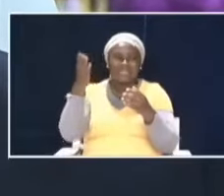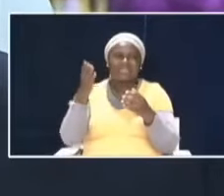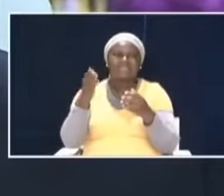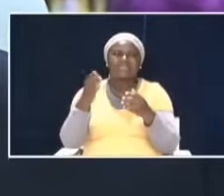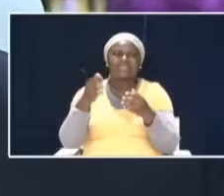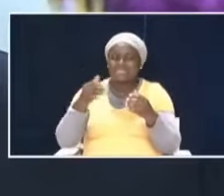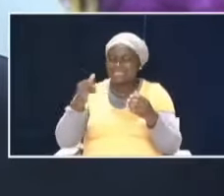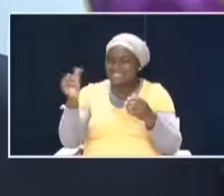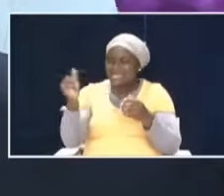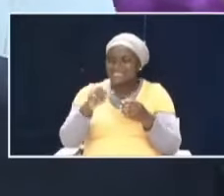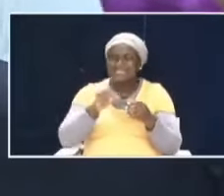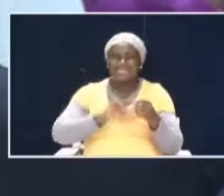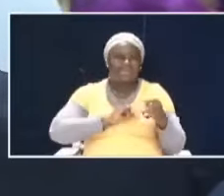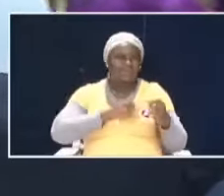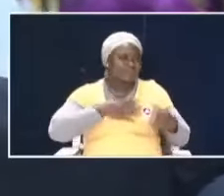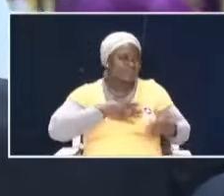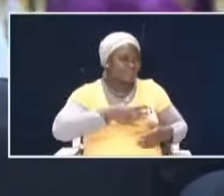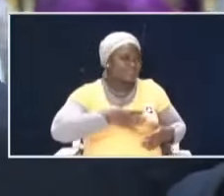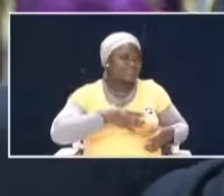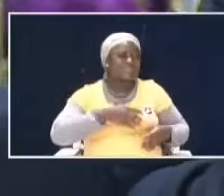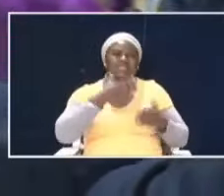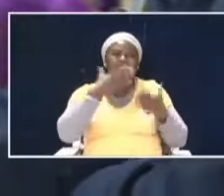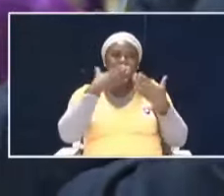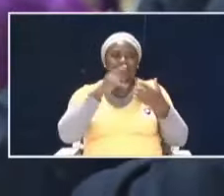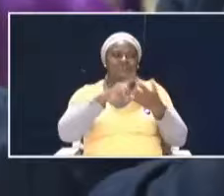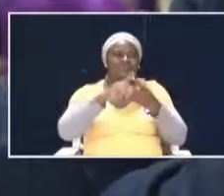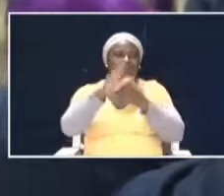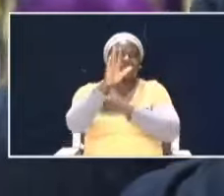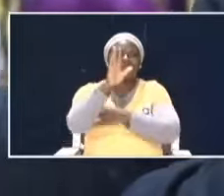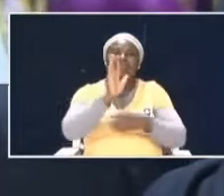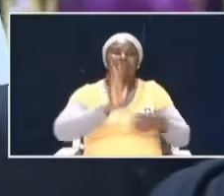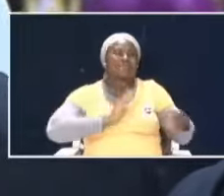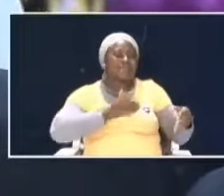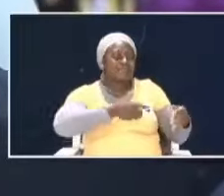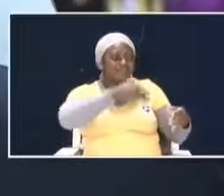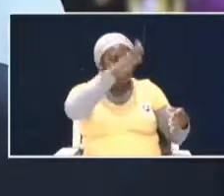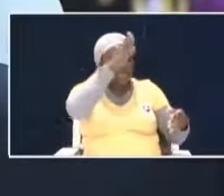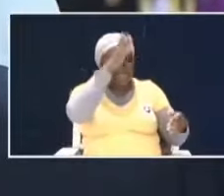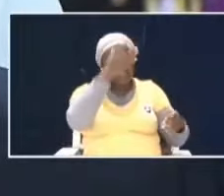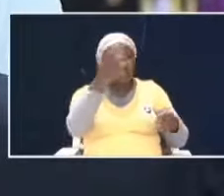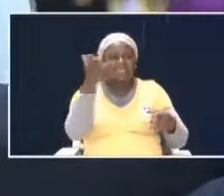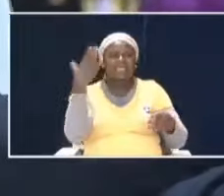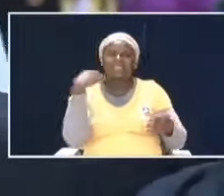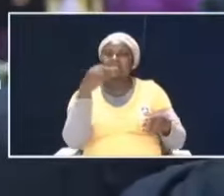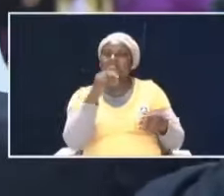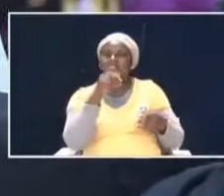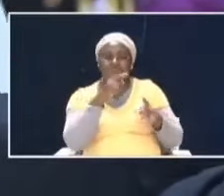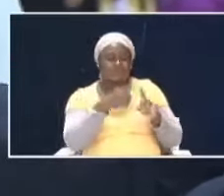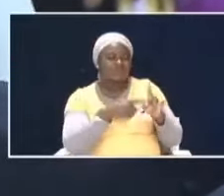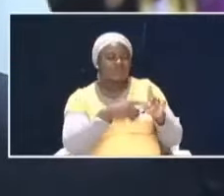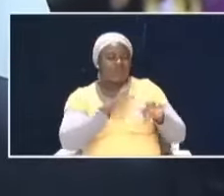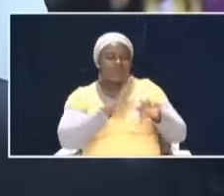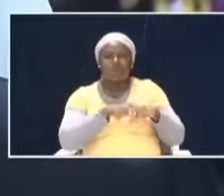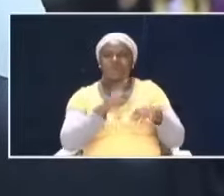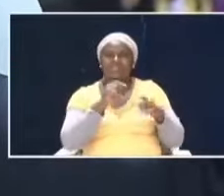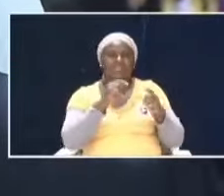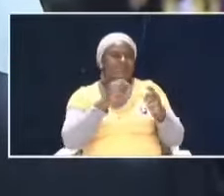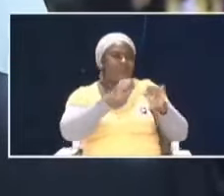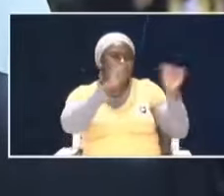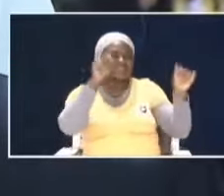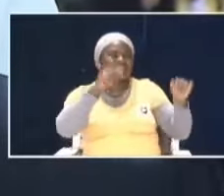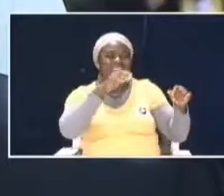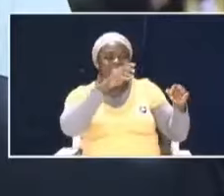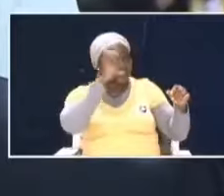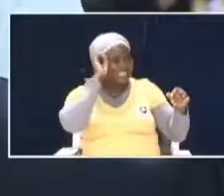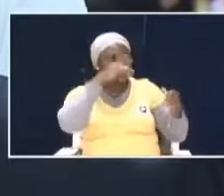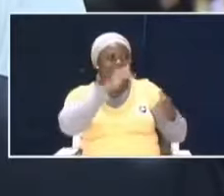be to God, our daddy last month on the altar, He said, my father asked me to tell